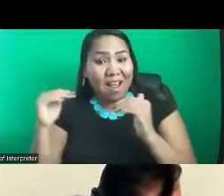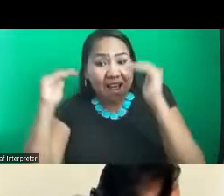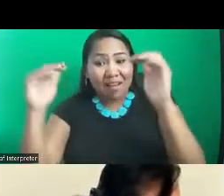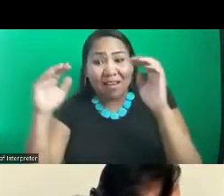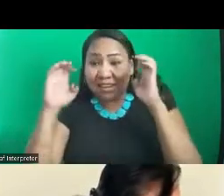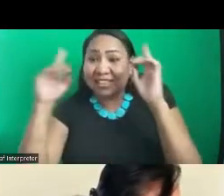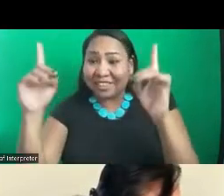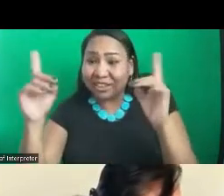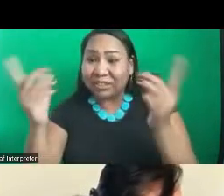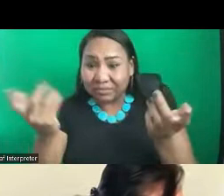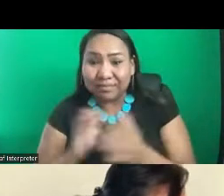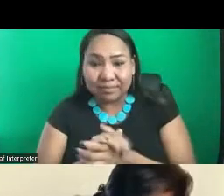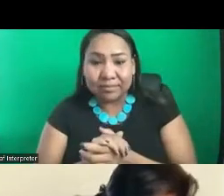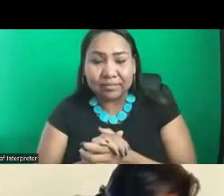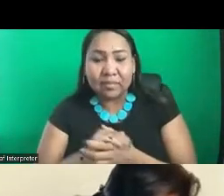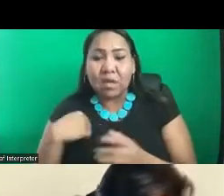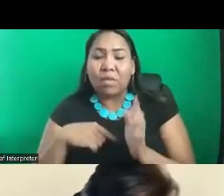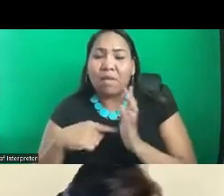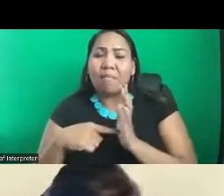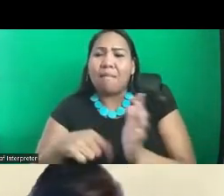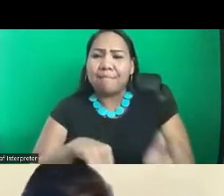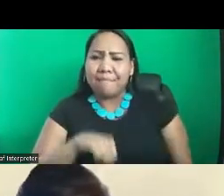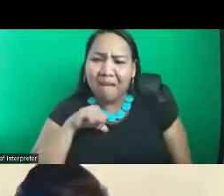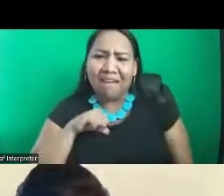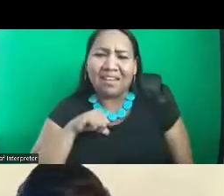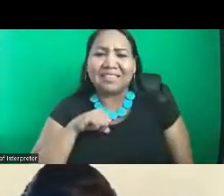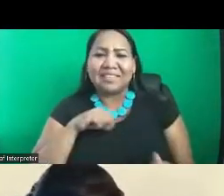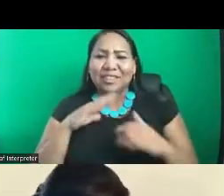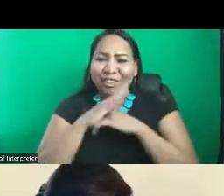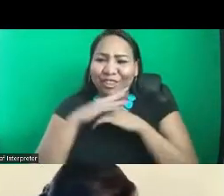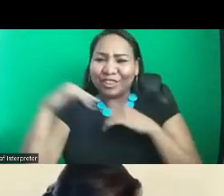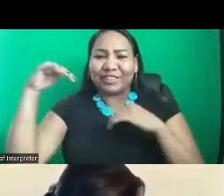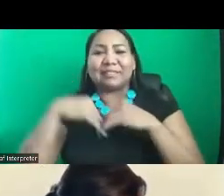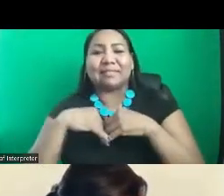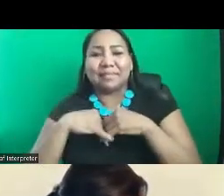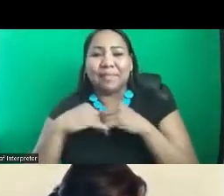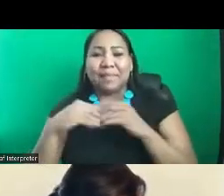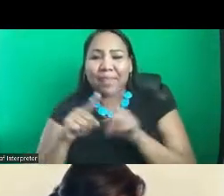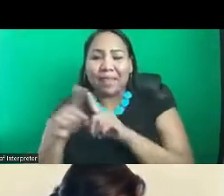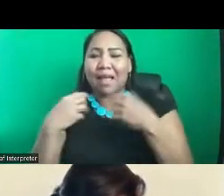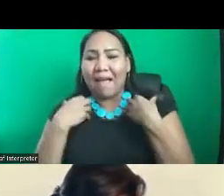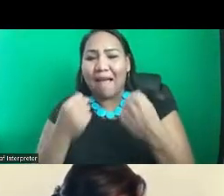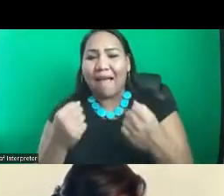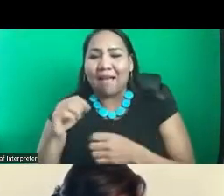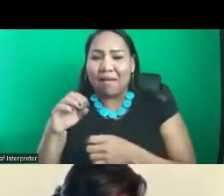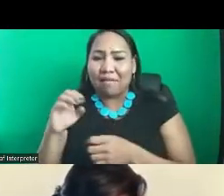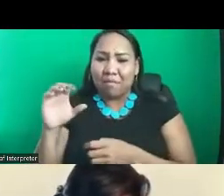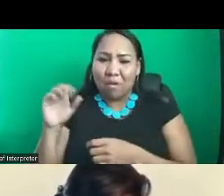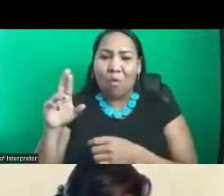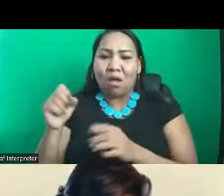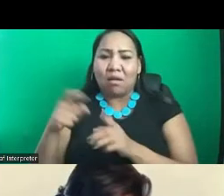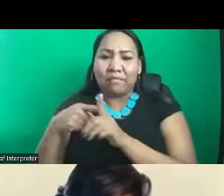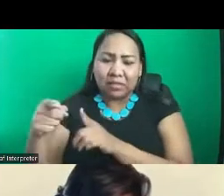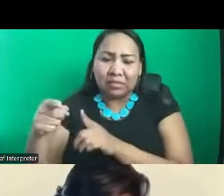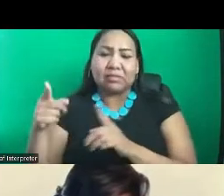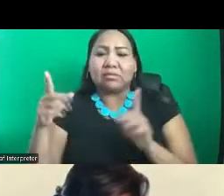We show pride in being Indigenous as healthcare professionals. And we show that just by being here,